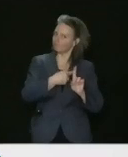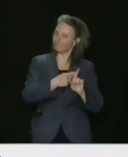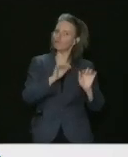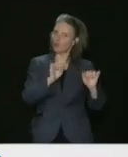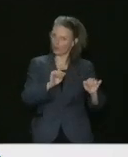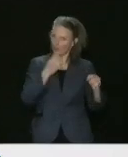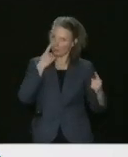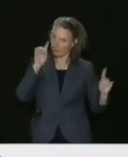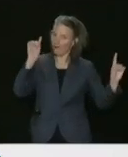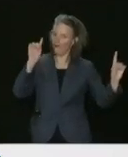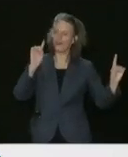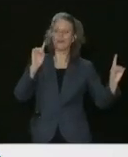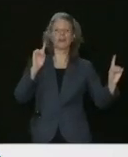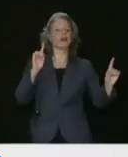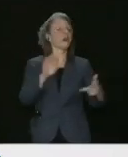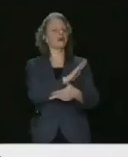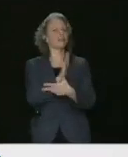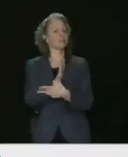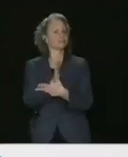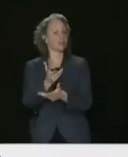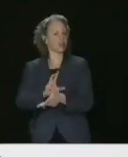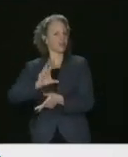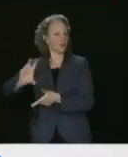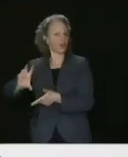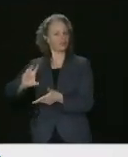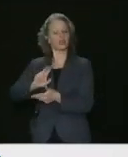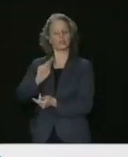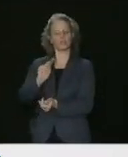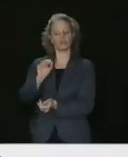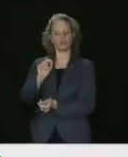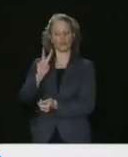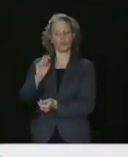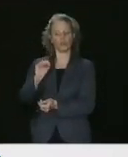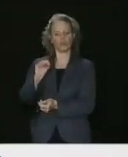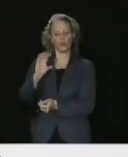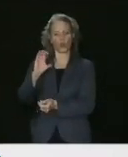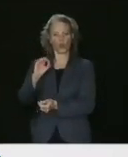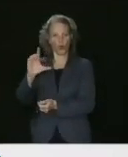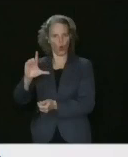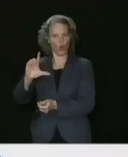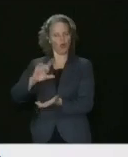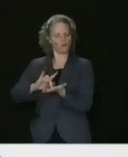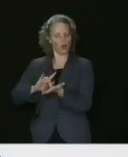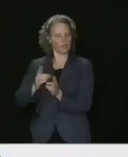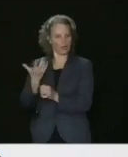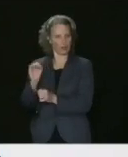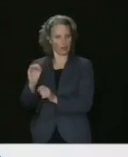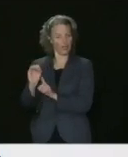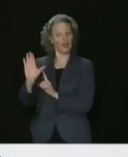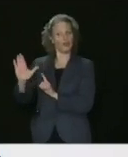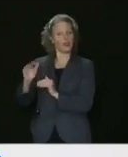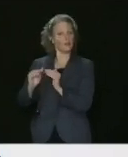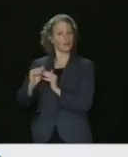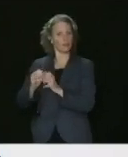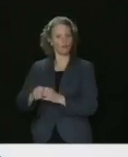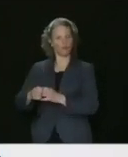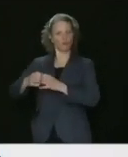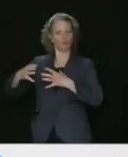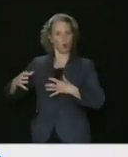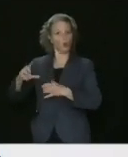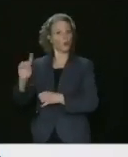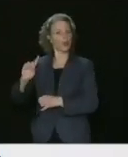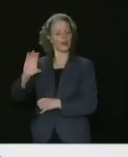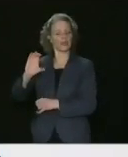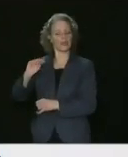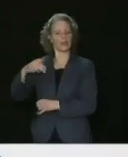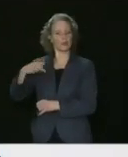Canada. First, we're helping Novocol Pharmaceutical expand their facilities in Cambridge,